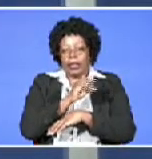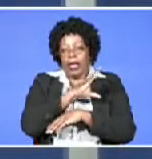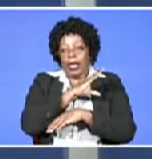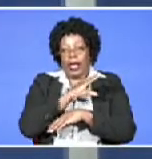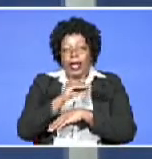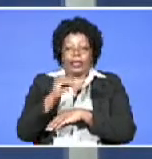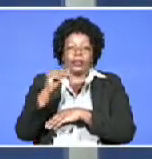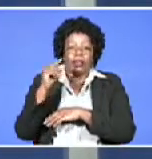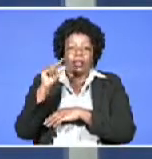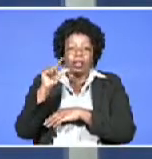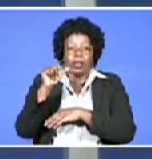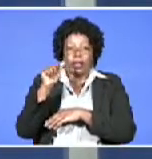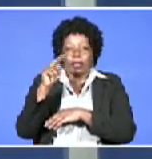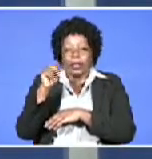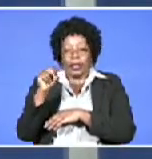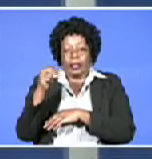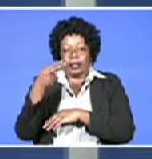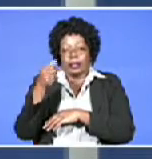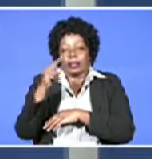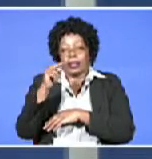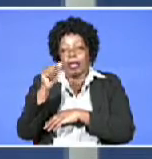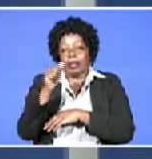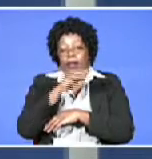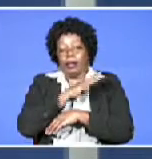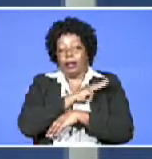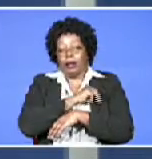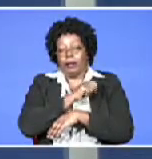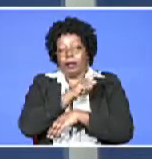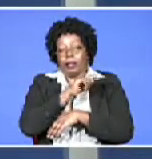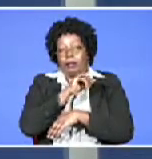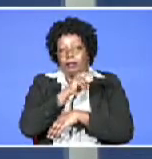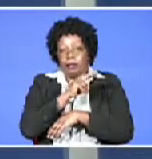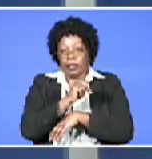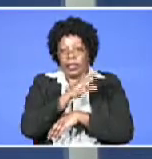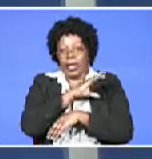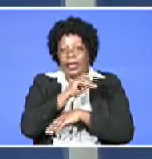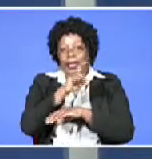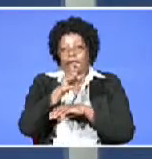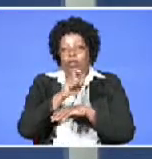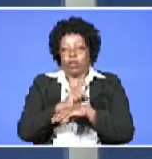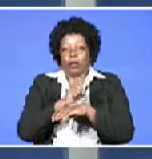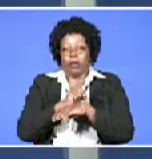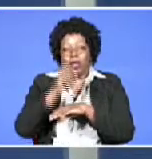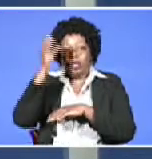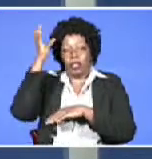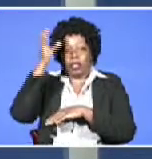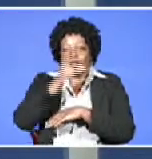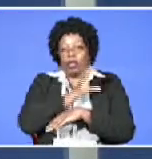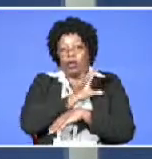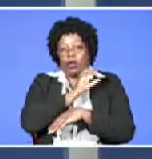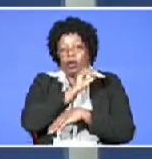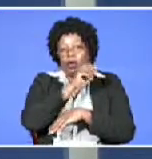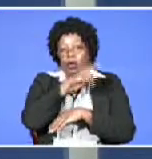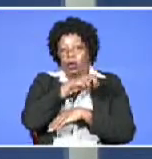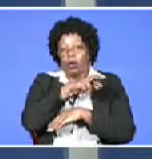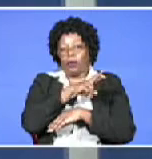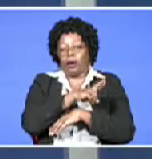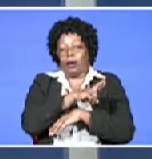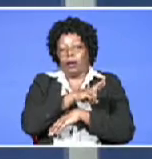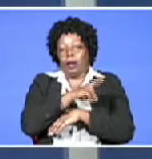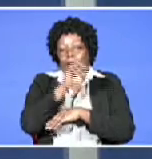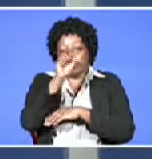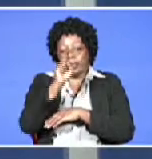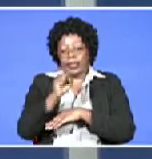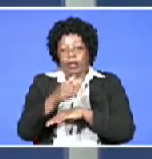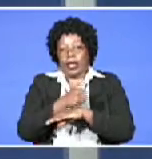Honourable Glenys Hannah-Martin, PLP deputy and MP for Exuma, the Honourable Chester Cooper, and MP for South Andras and